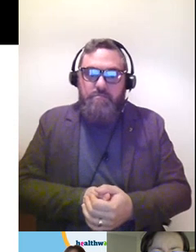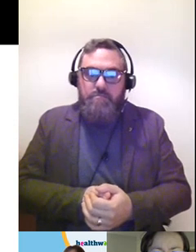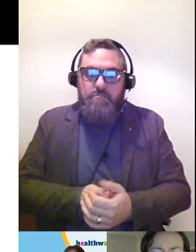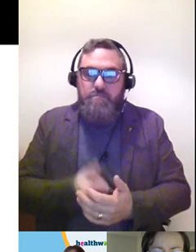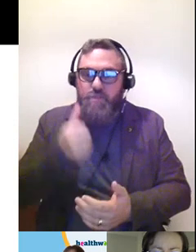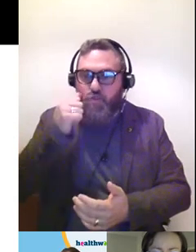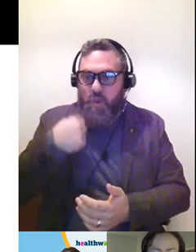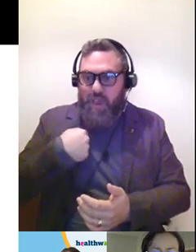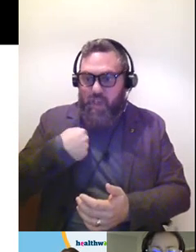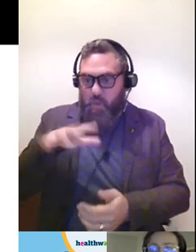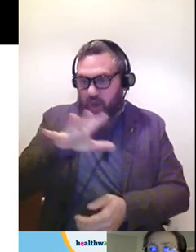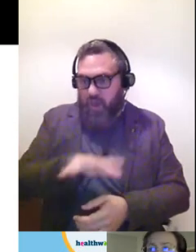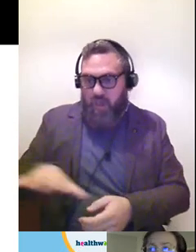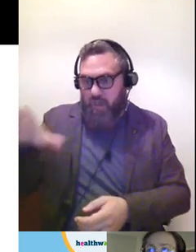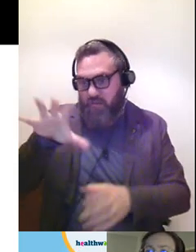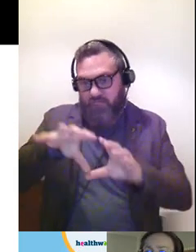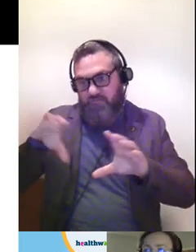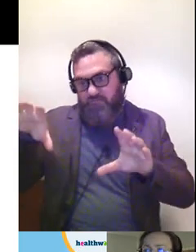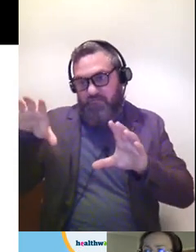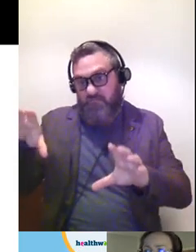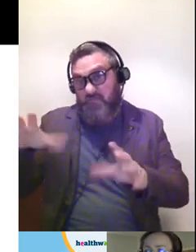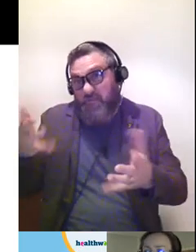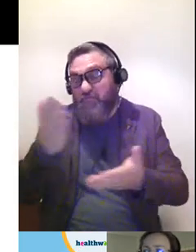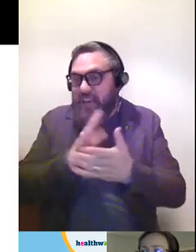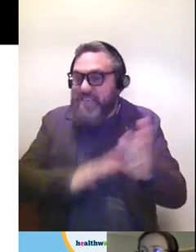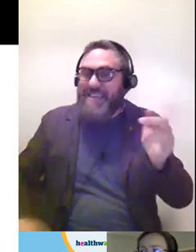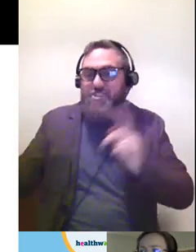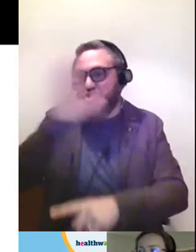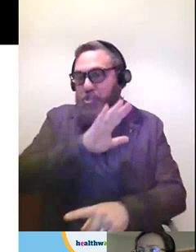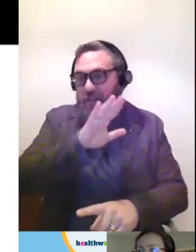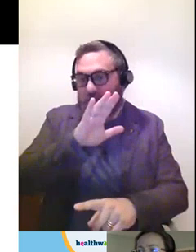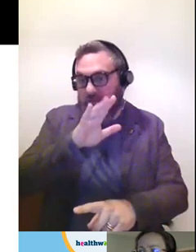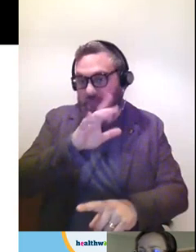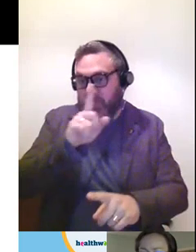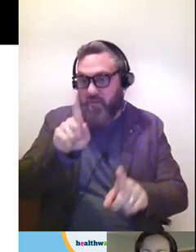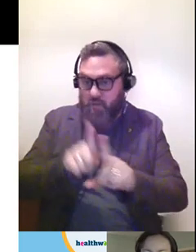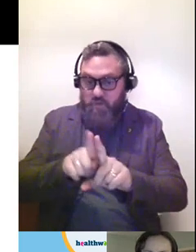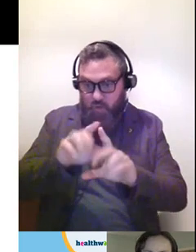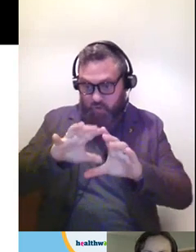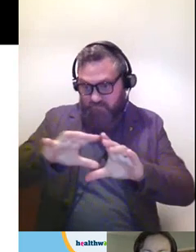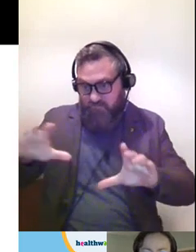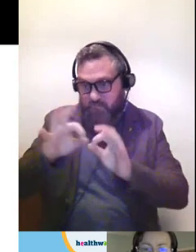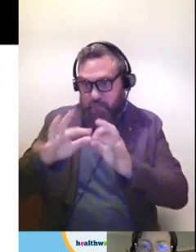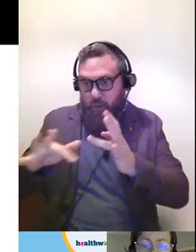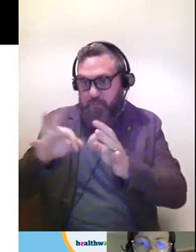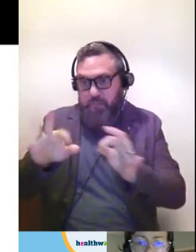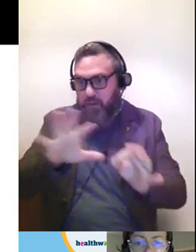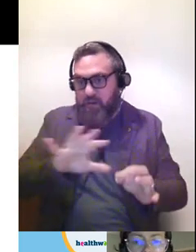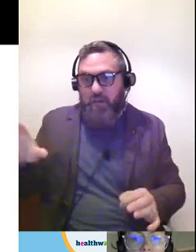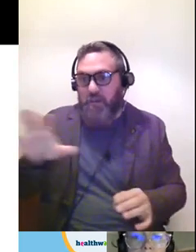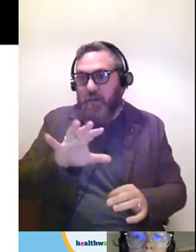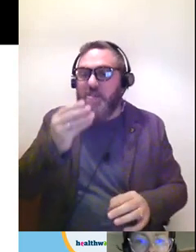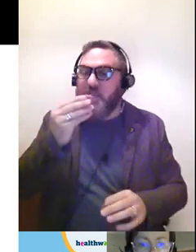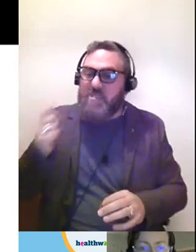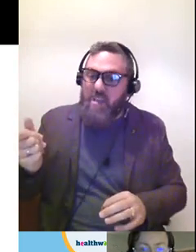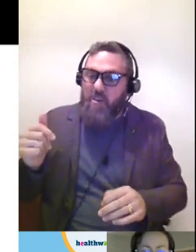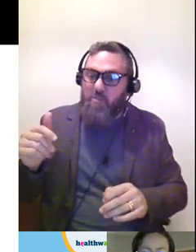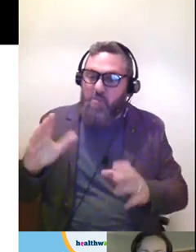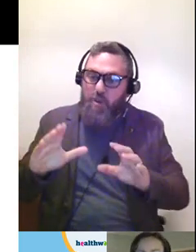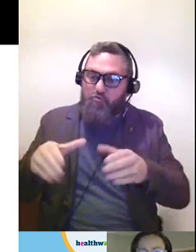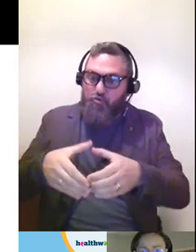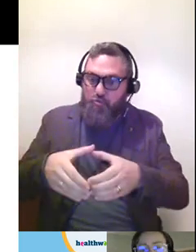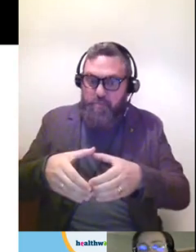within our populations, and this is something that's seen nationally, that there are some populations, some groups